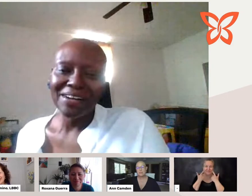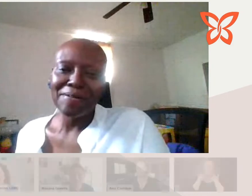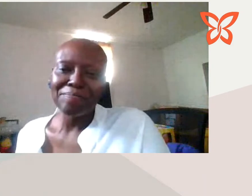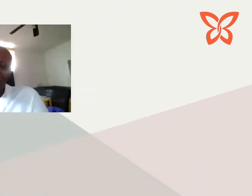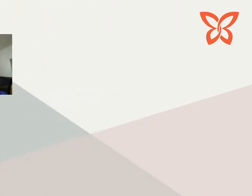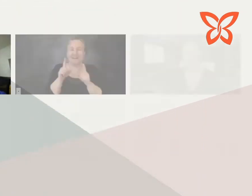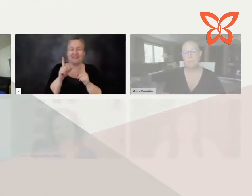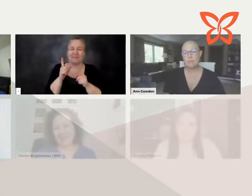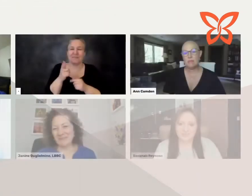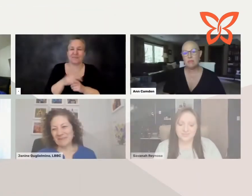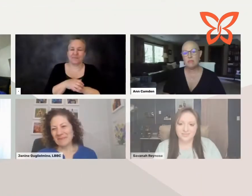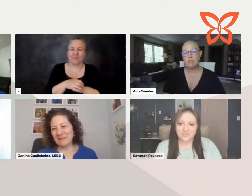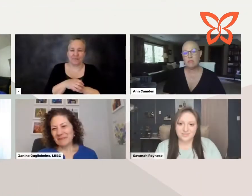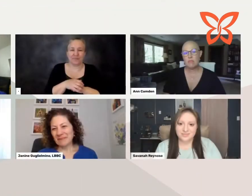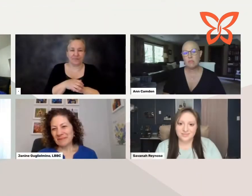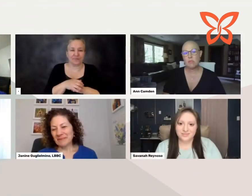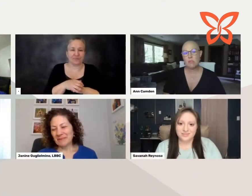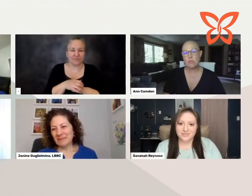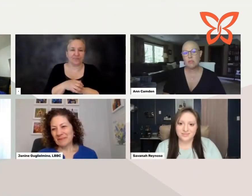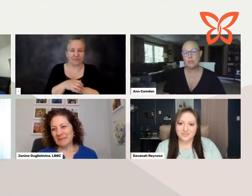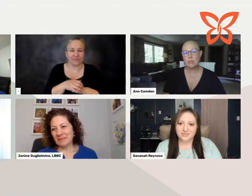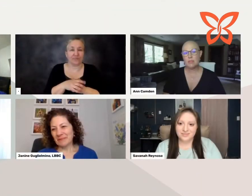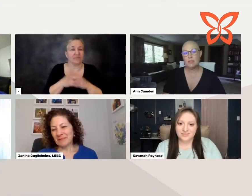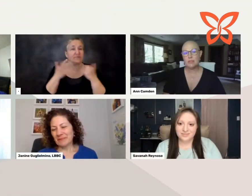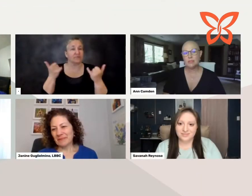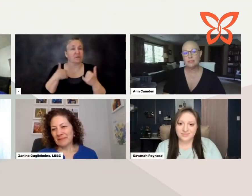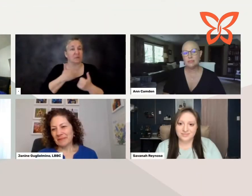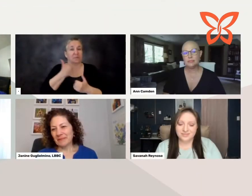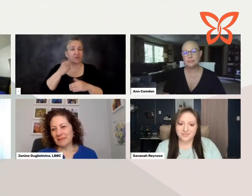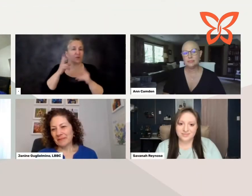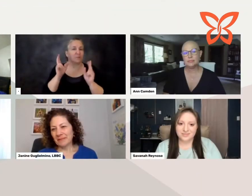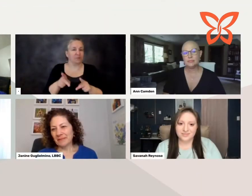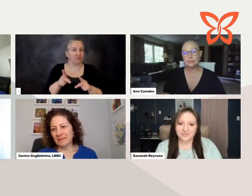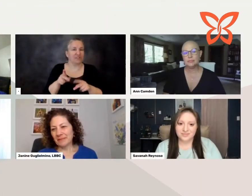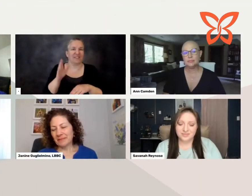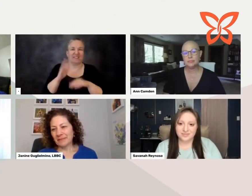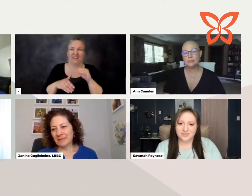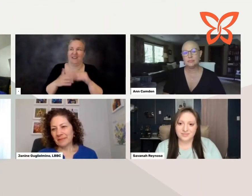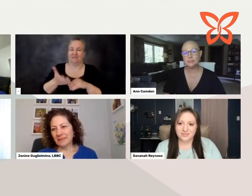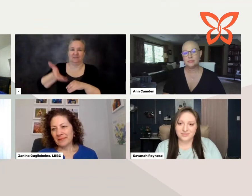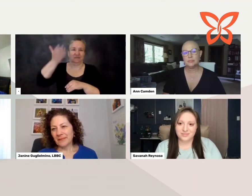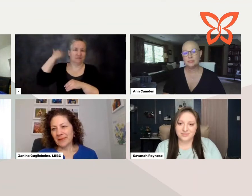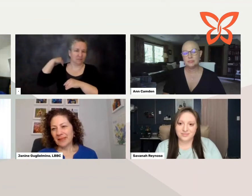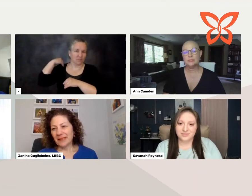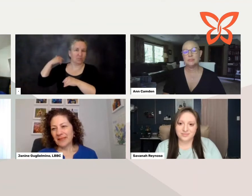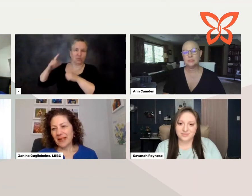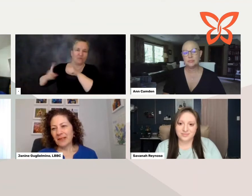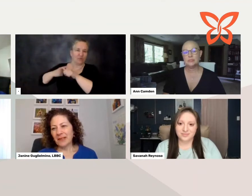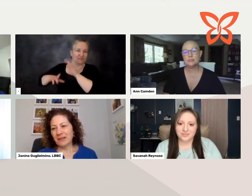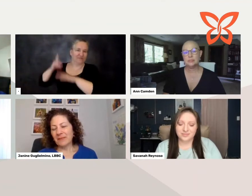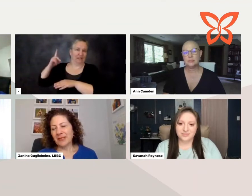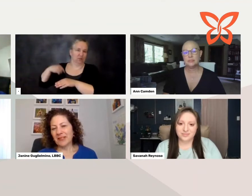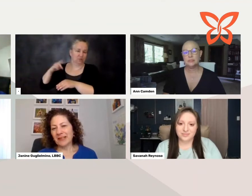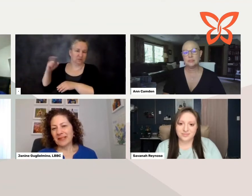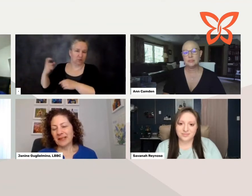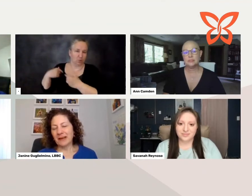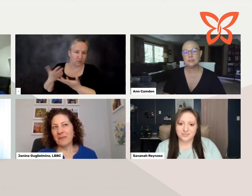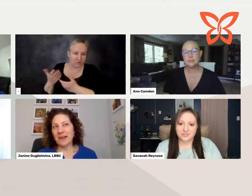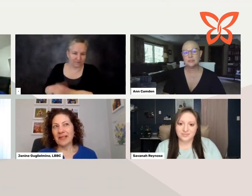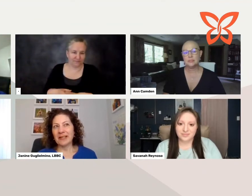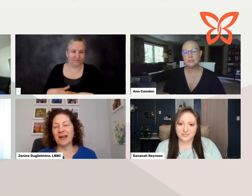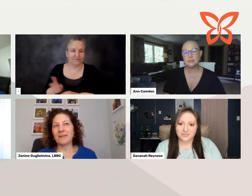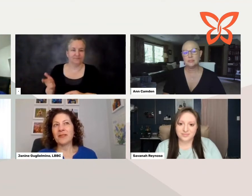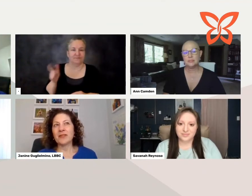But I'm a much better person than I was since that initial diagnosis. Thank you so much, Shanta.